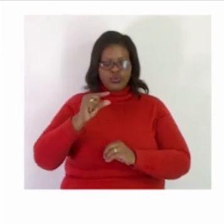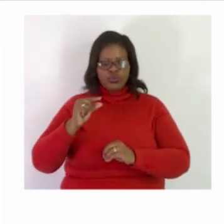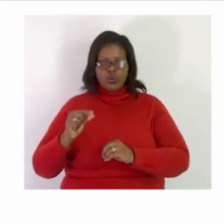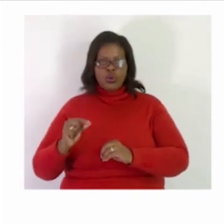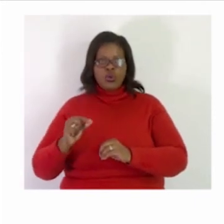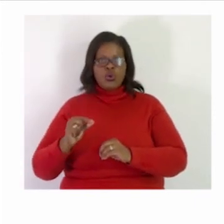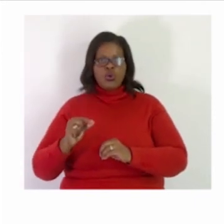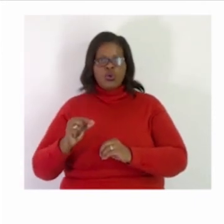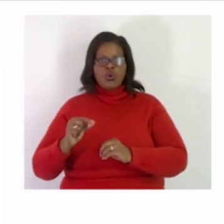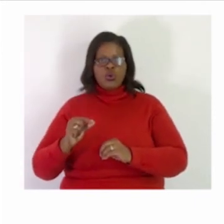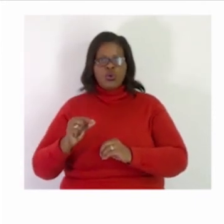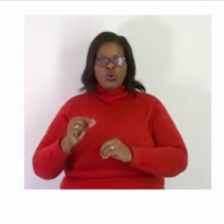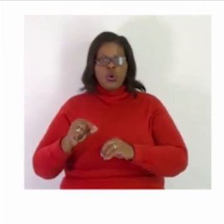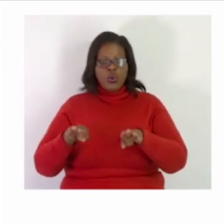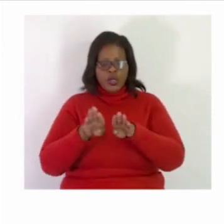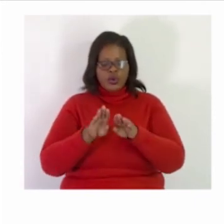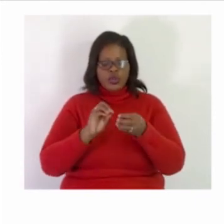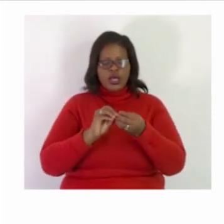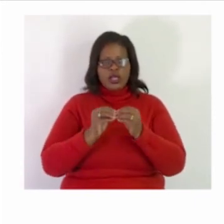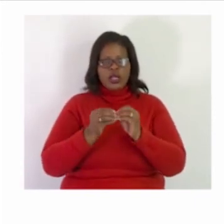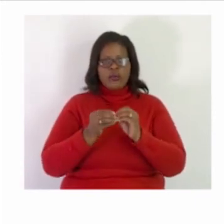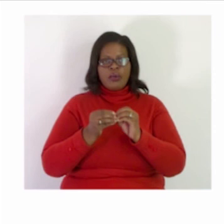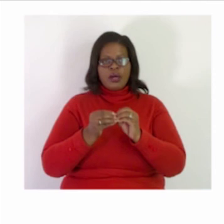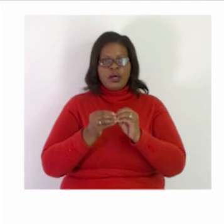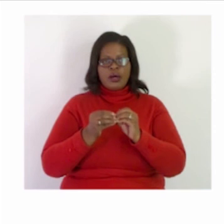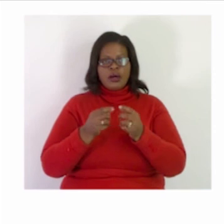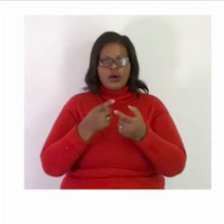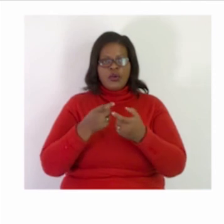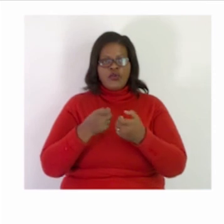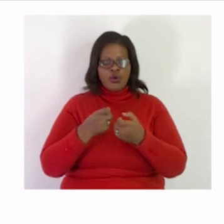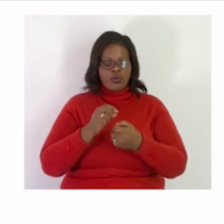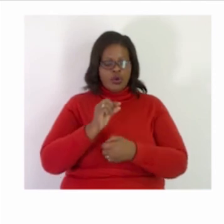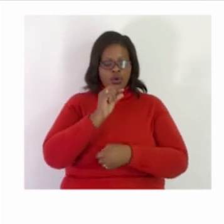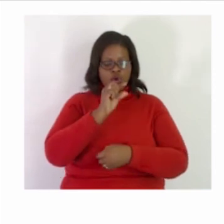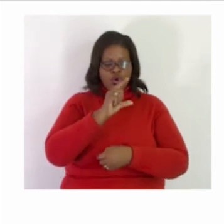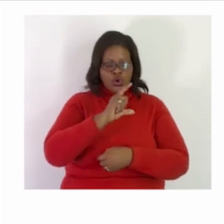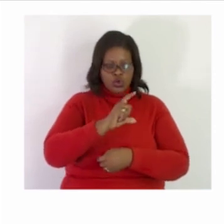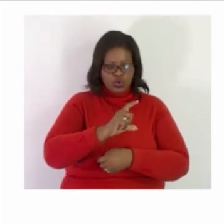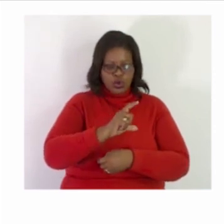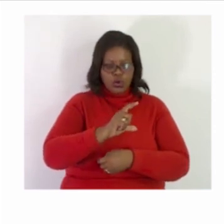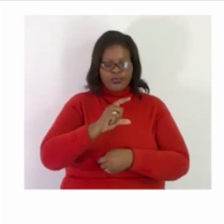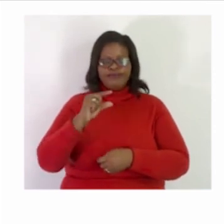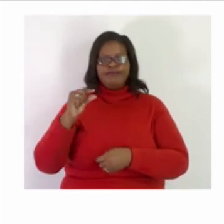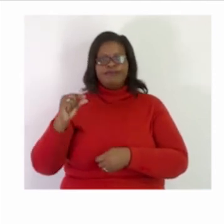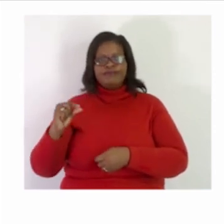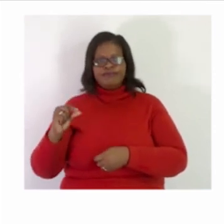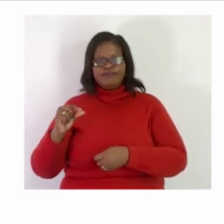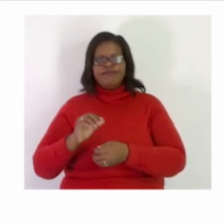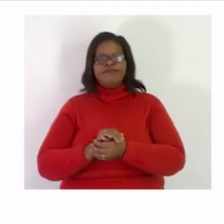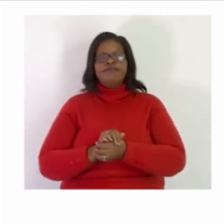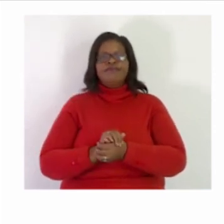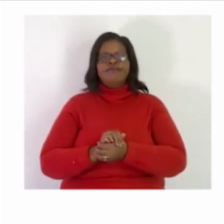going to arrange numbers from the biggest to the smallest